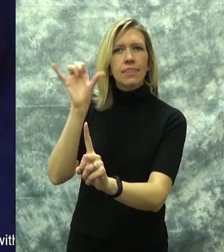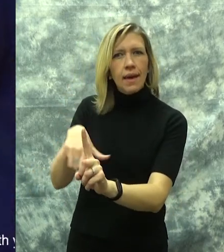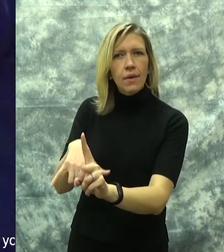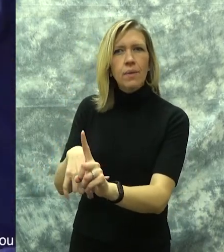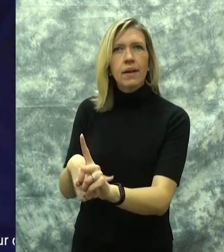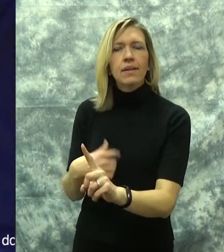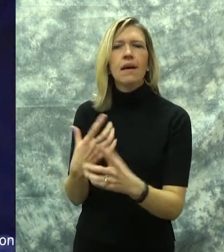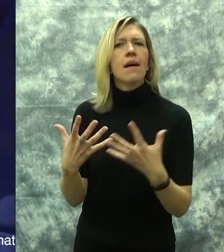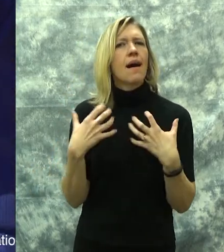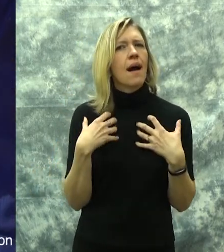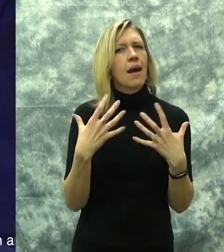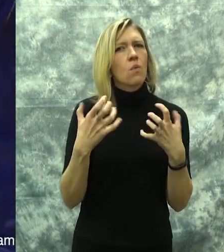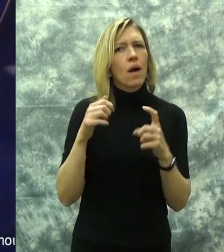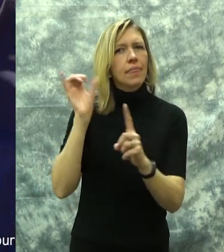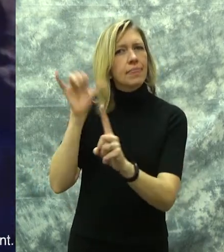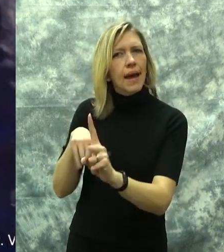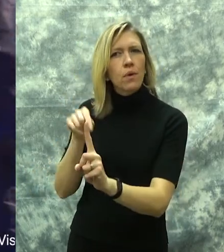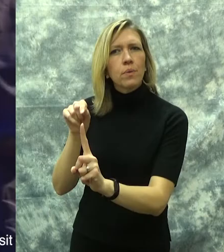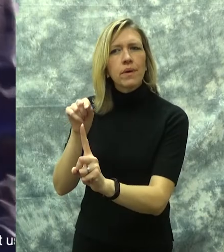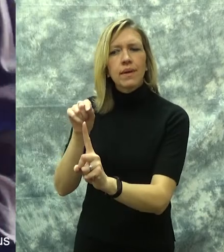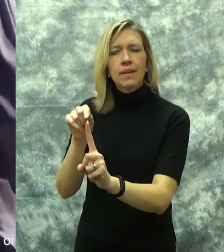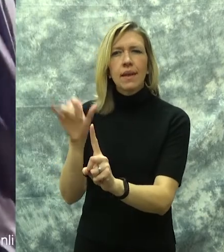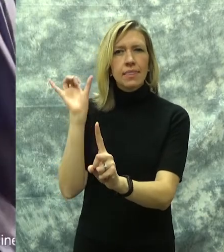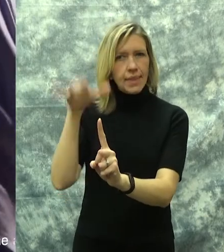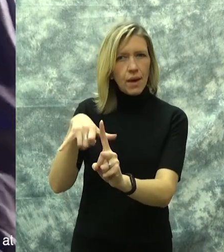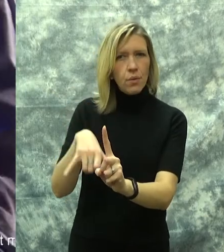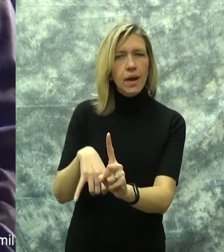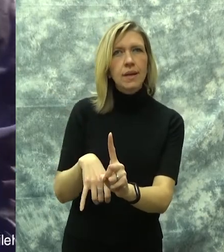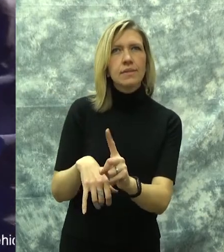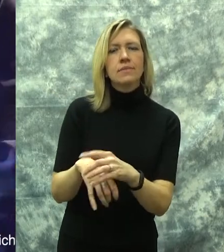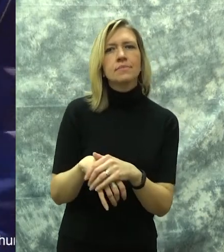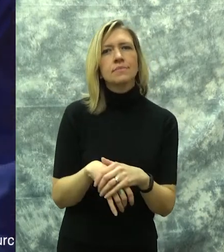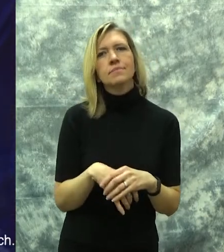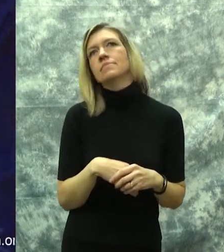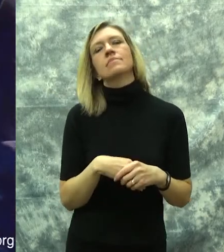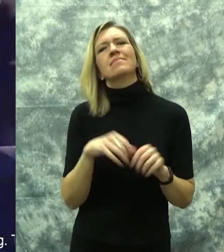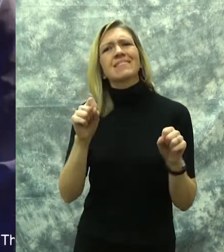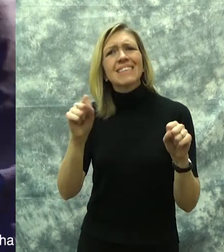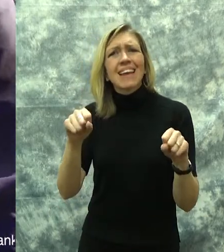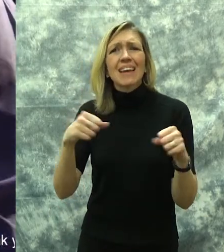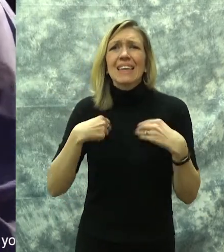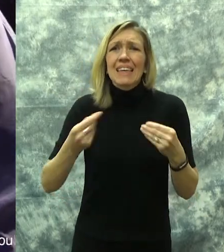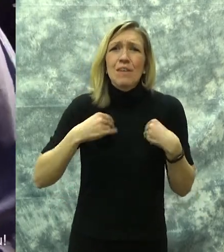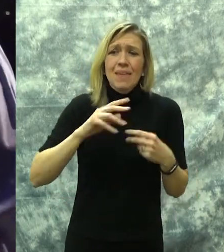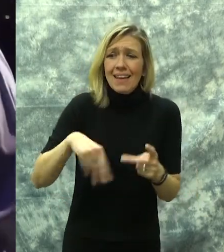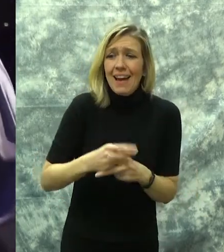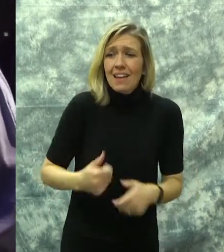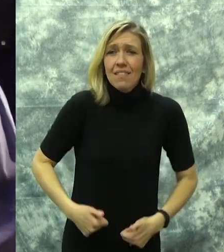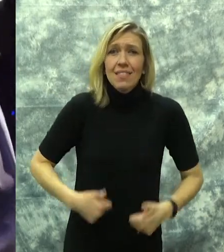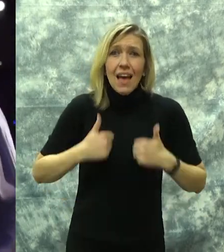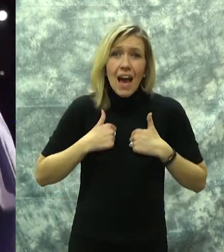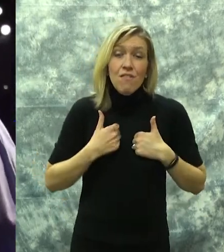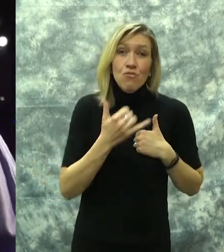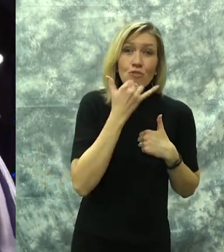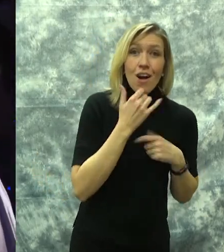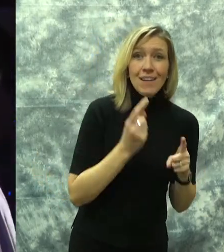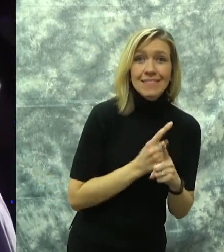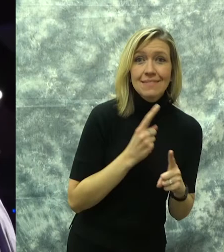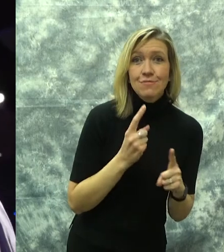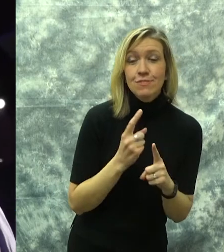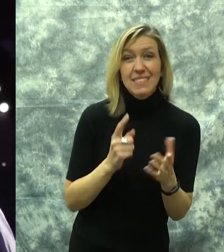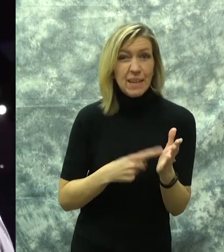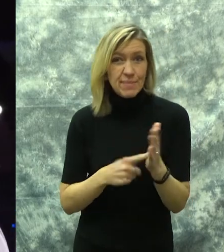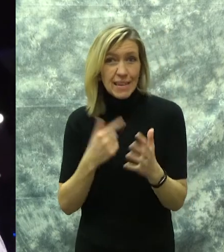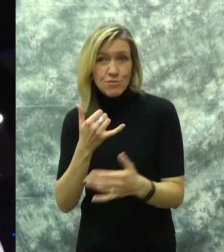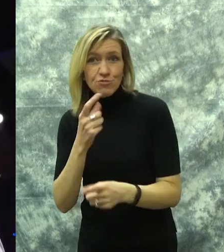one. I want that one, that one. Yeah, give me the kind of life where wrong is sometimes right and black